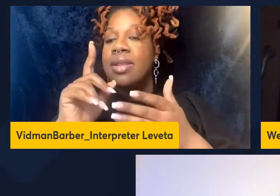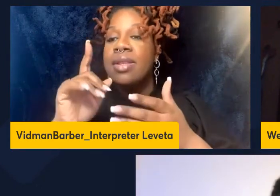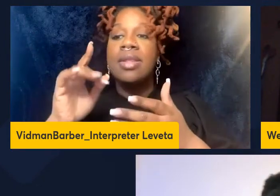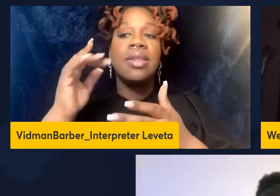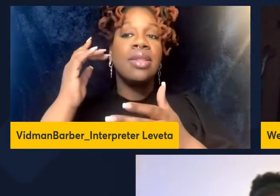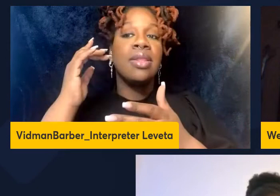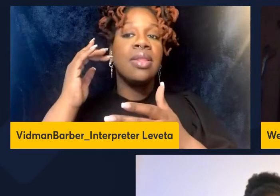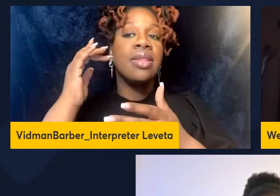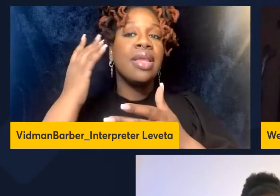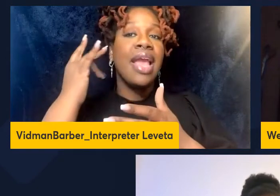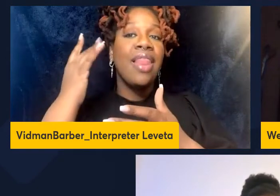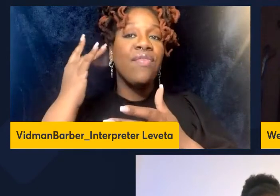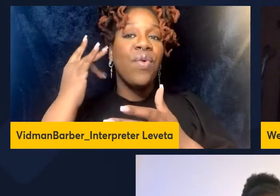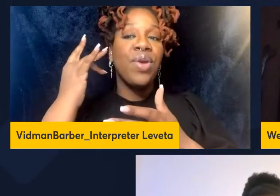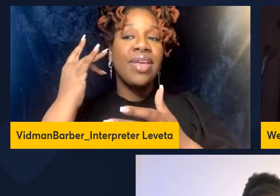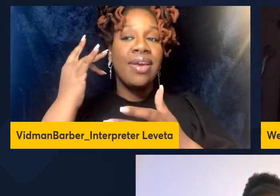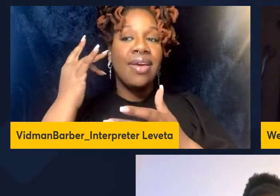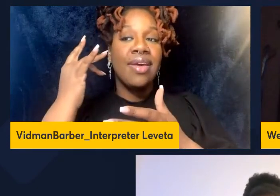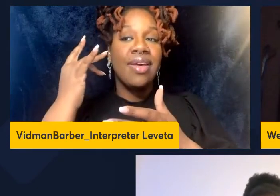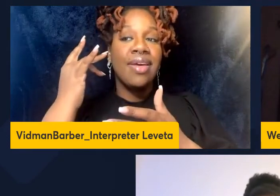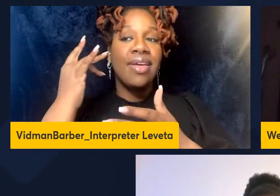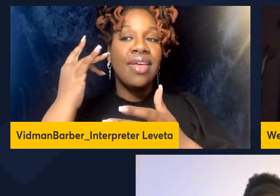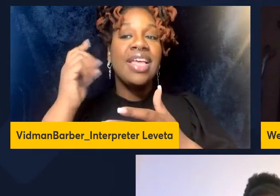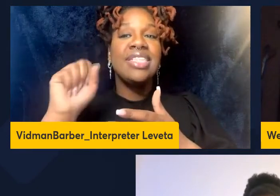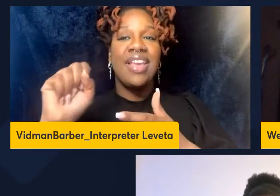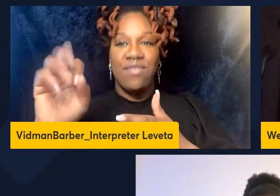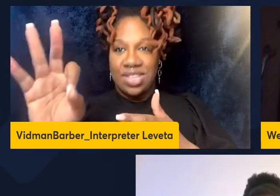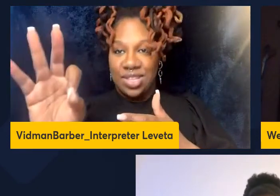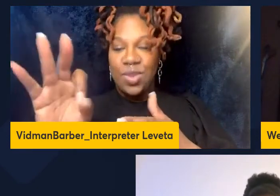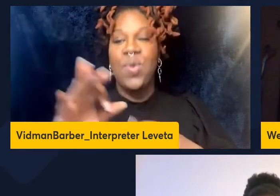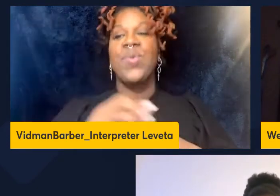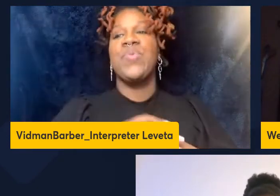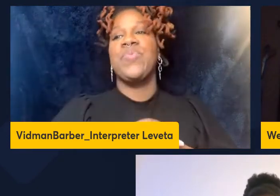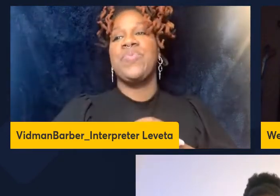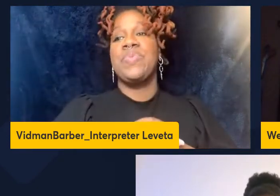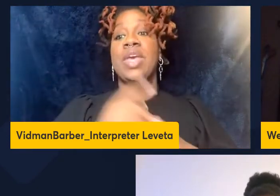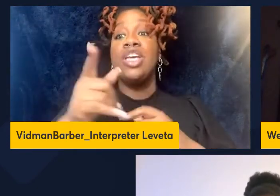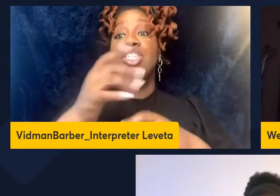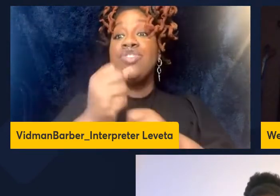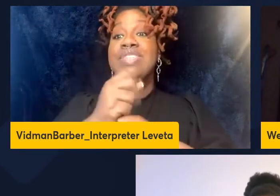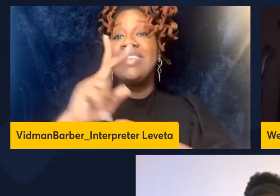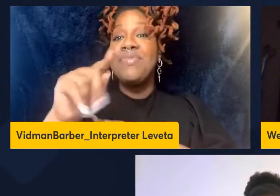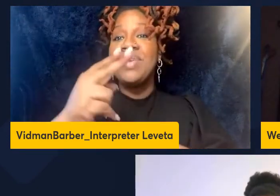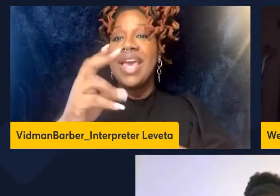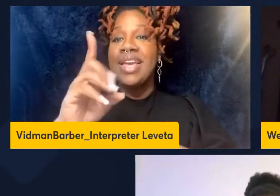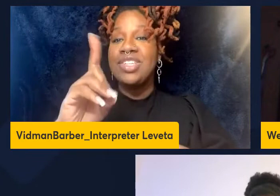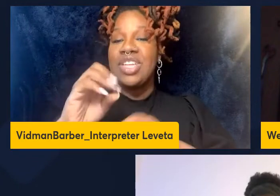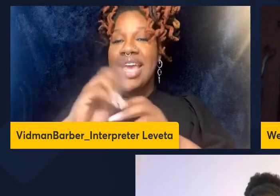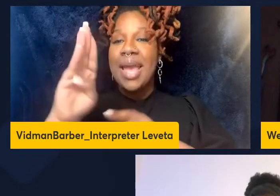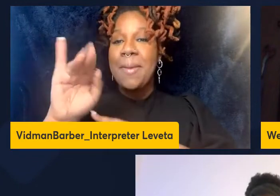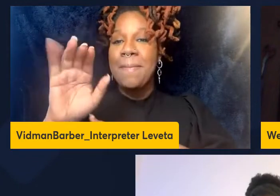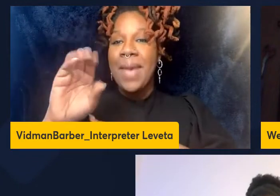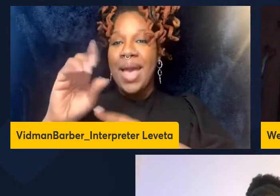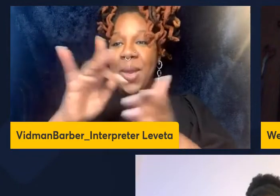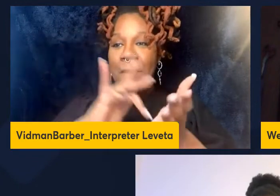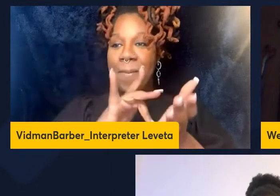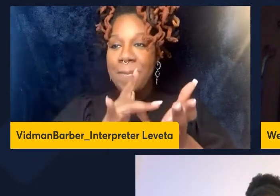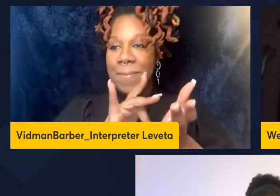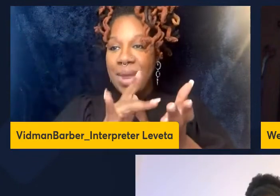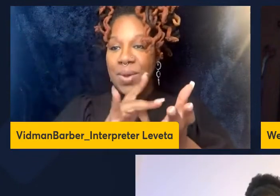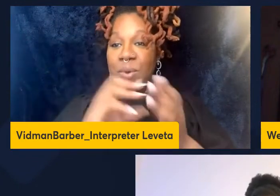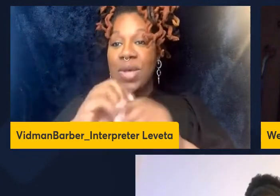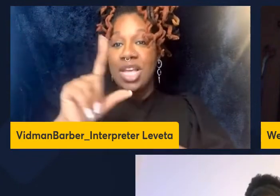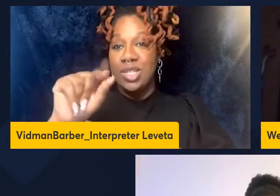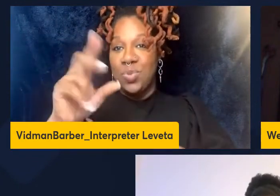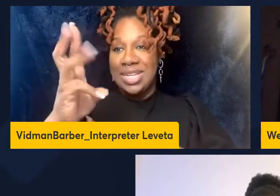Chan Zuckerberg BioHub investigator. She received a PhD in biomedical engineering in 2016